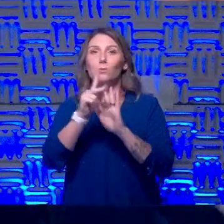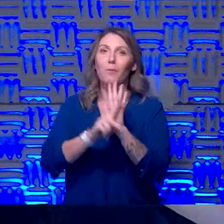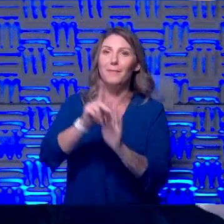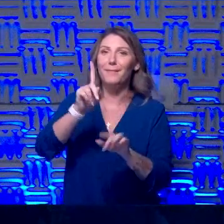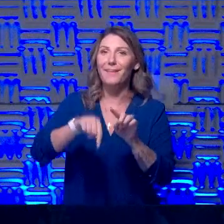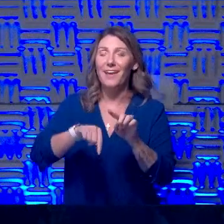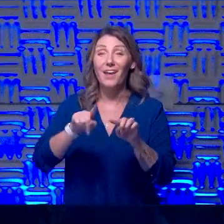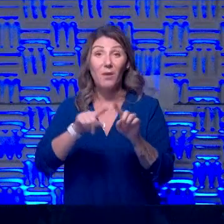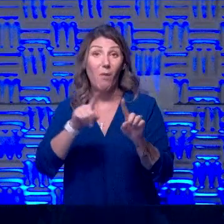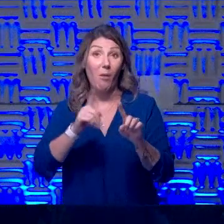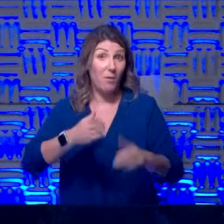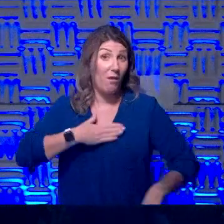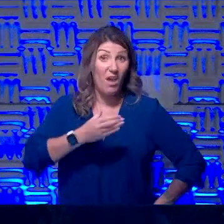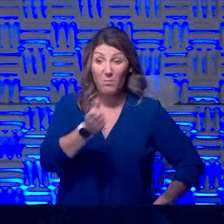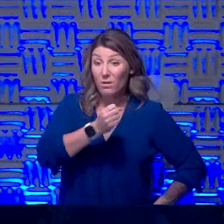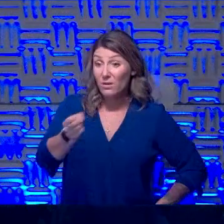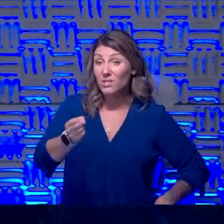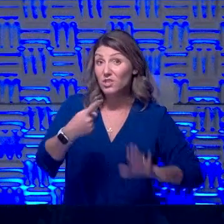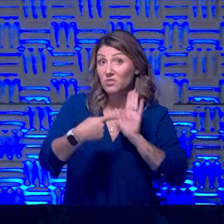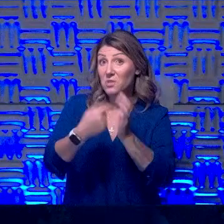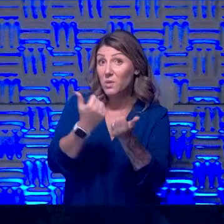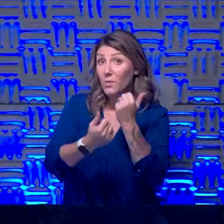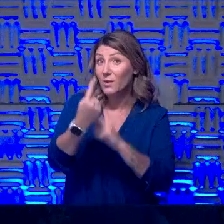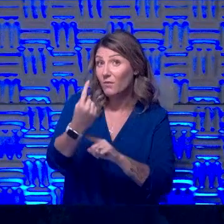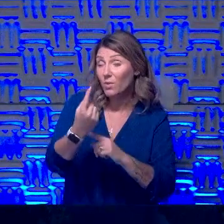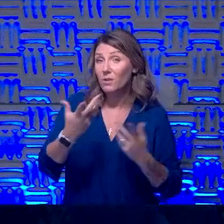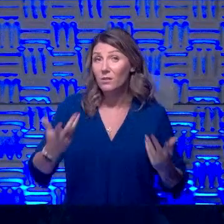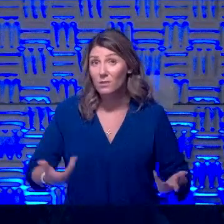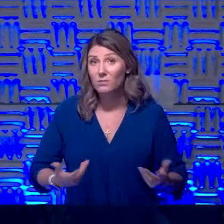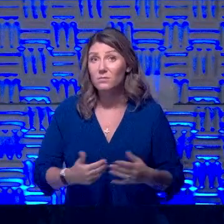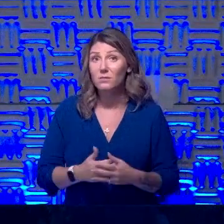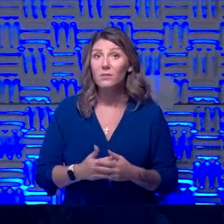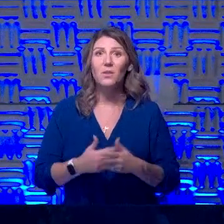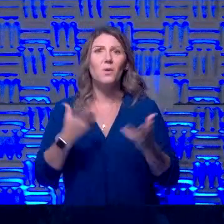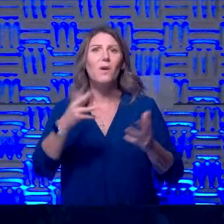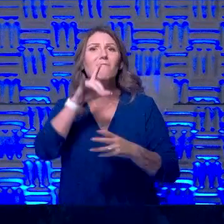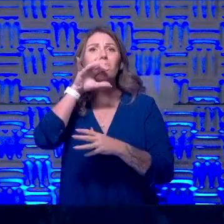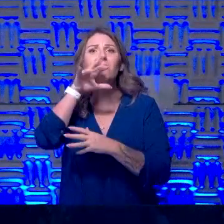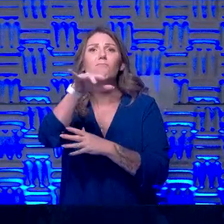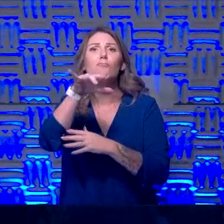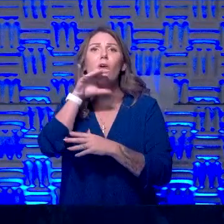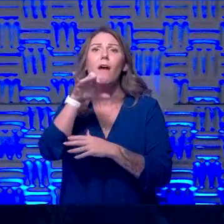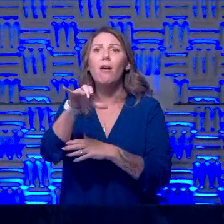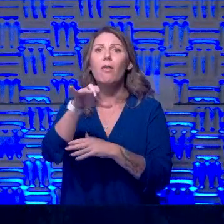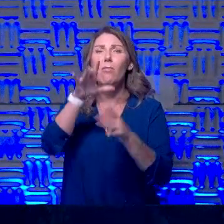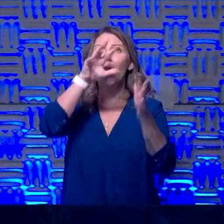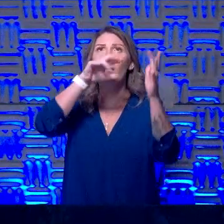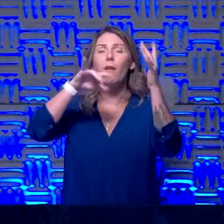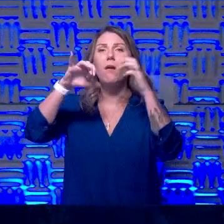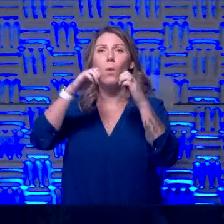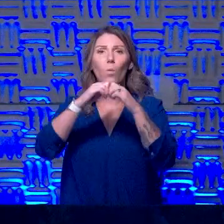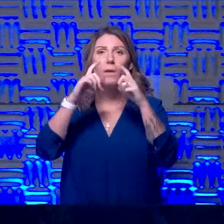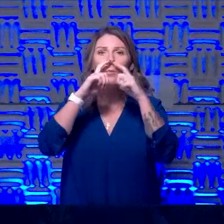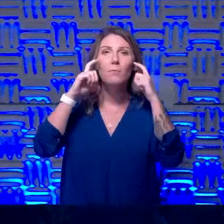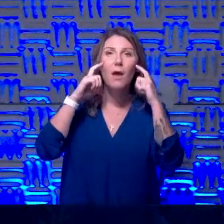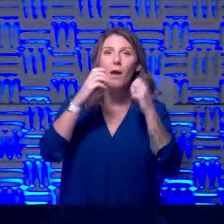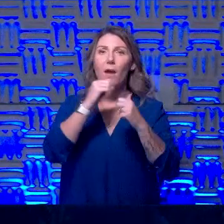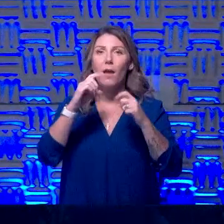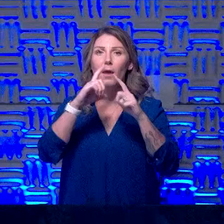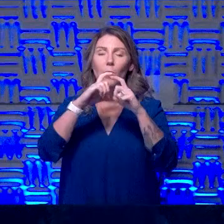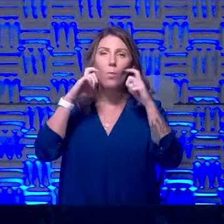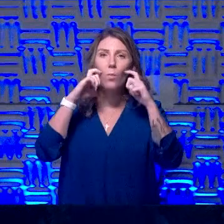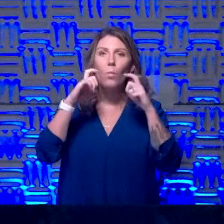But I'd be happy to take everybody down to the freezer if I could and show you what a breath cloud looks like with a mask and without a mask.